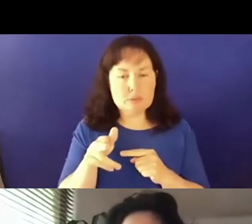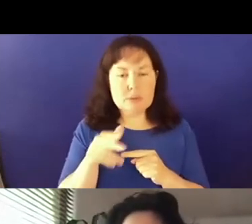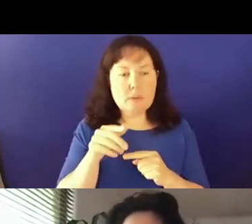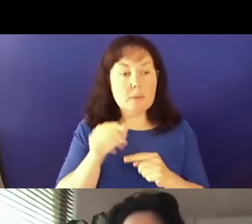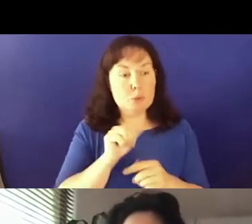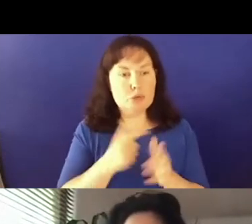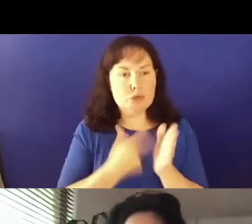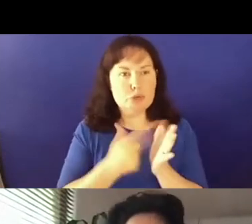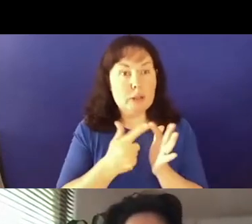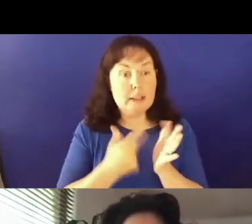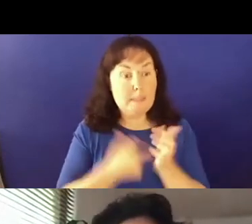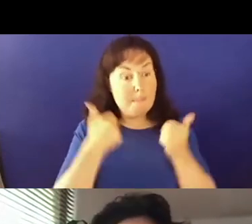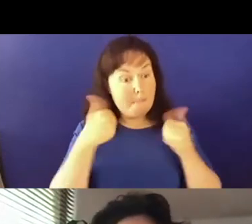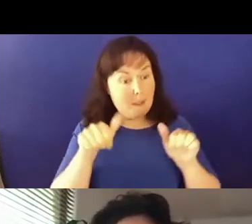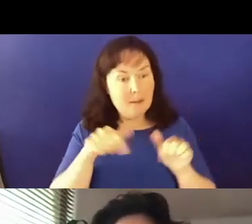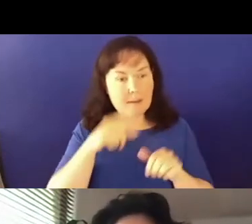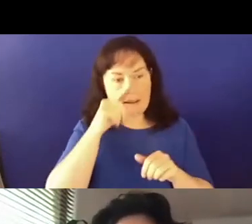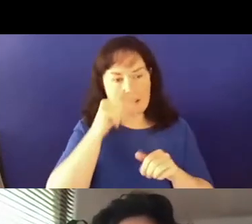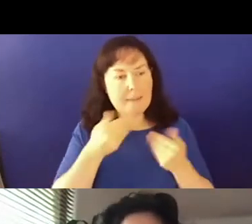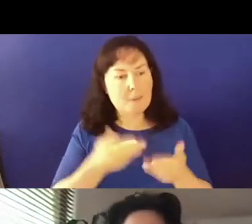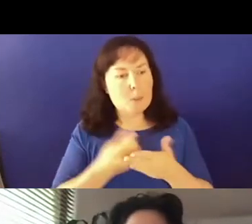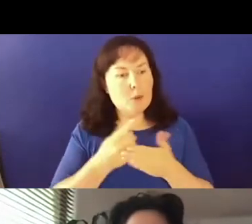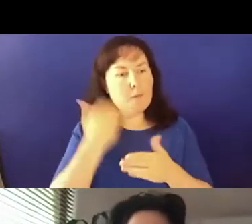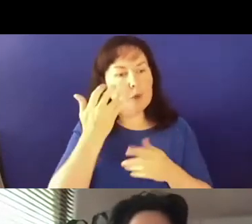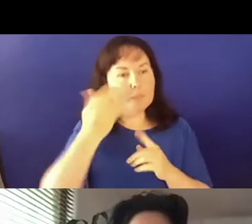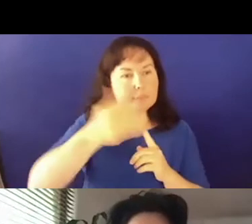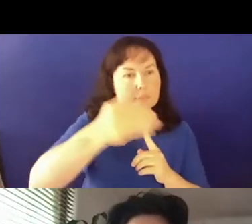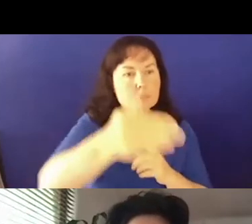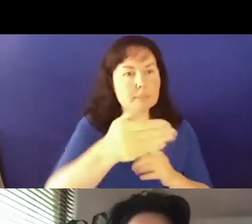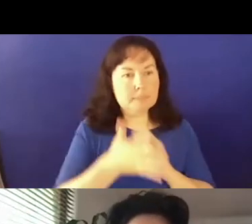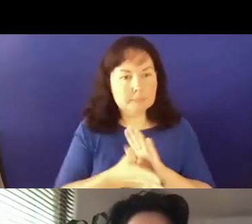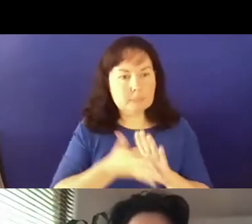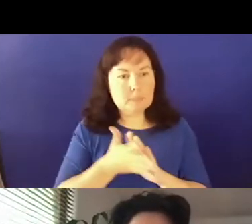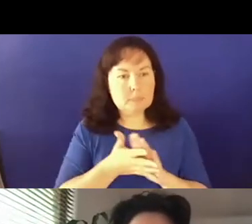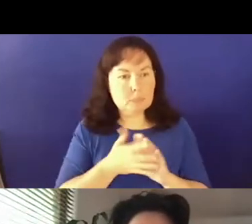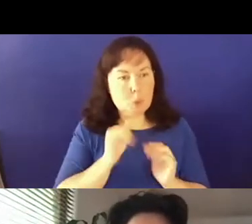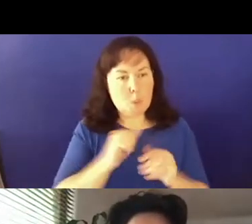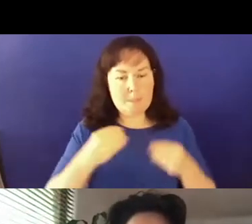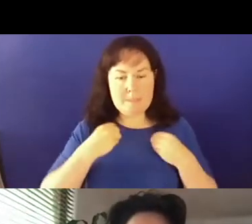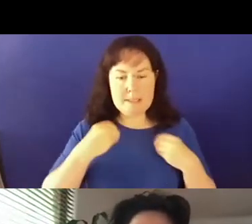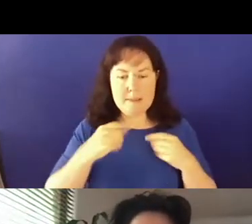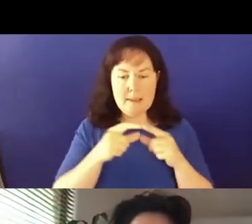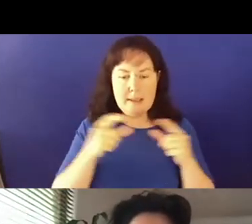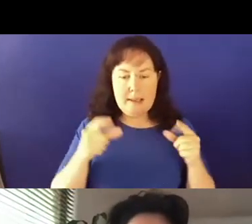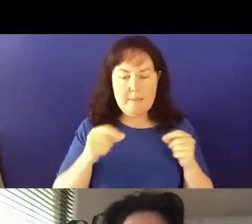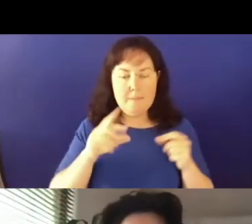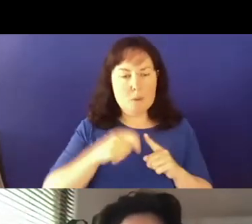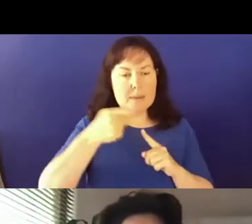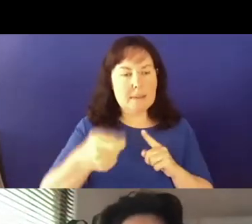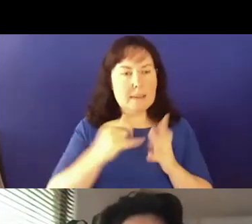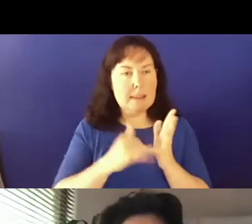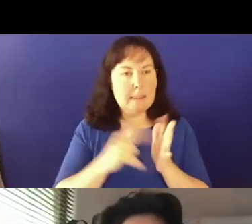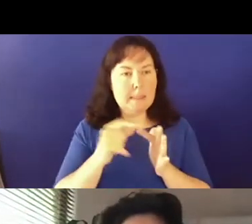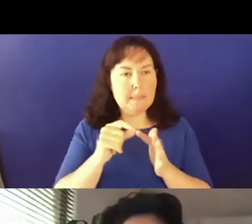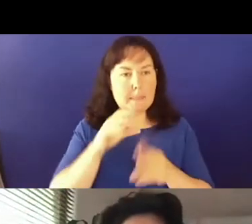things. So non-returnable, self-contained, it's your business card for the next step in your career.